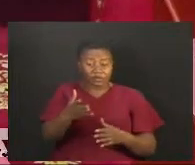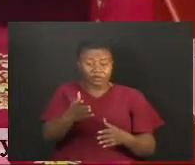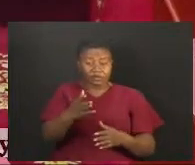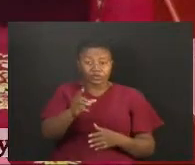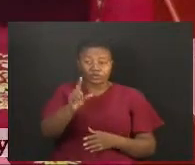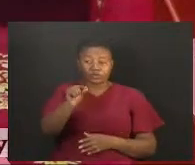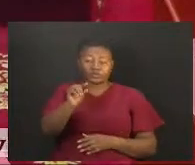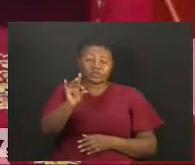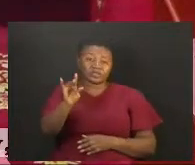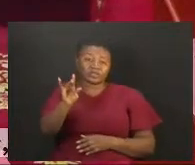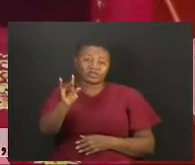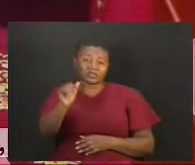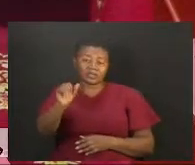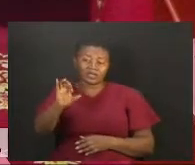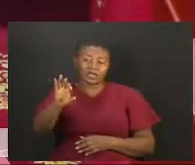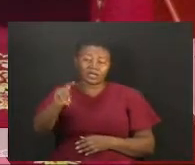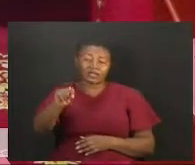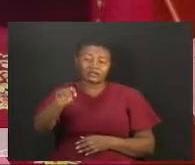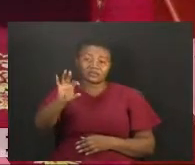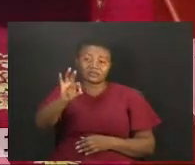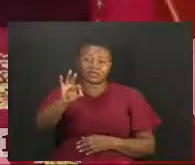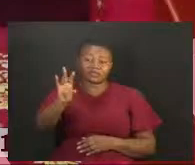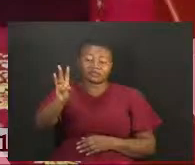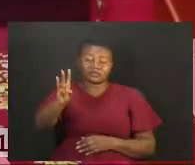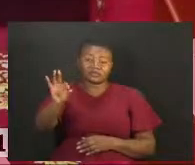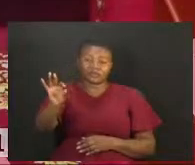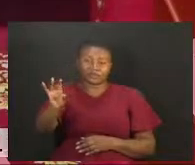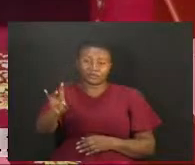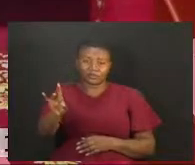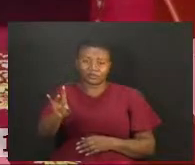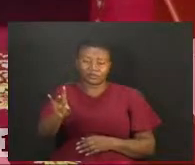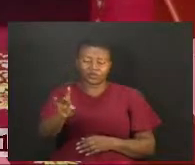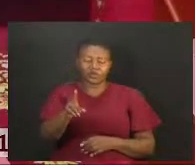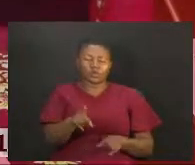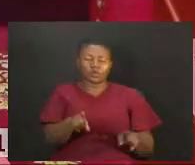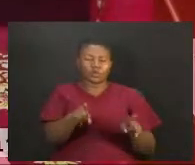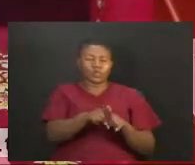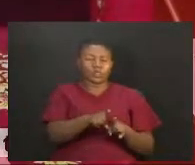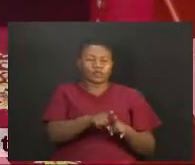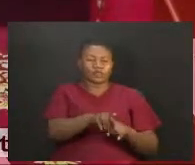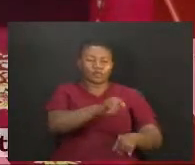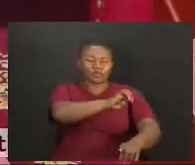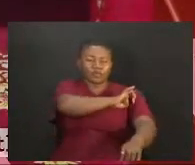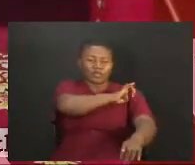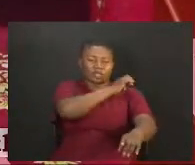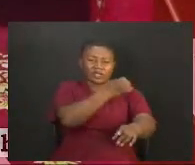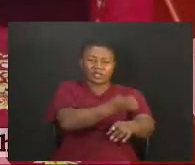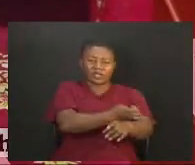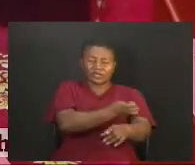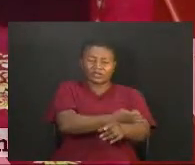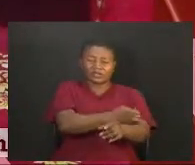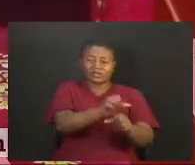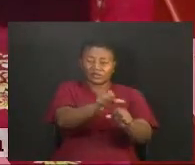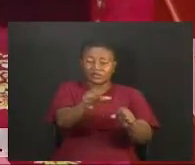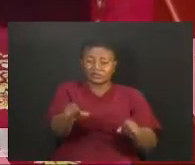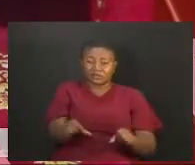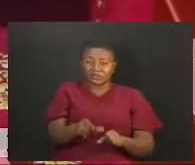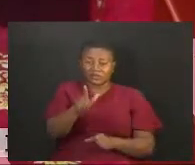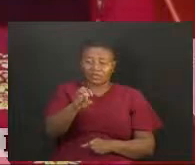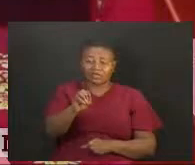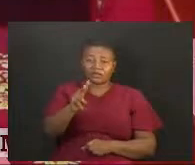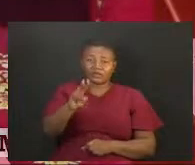Act 978. The Speaker, I will also be seeking amendment to the Energy Sector Levies Act 2015,